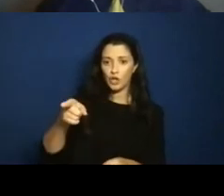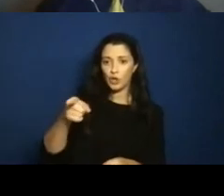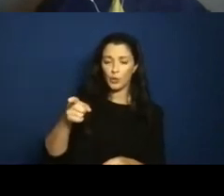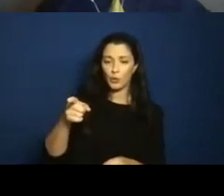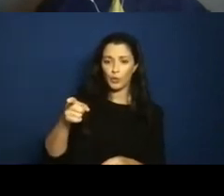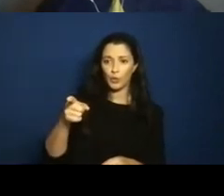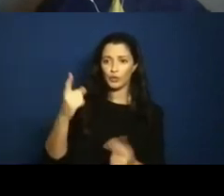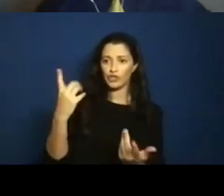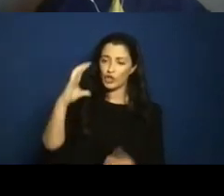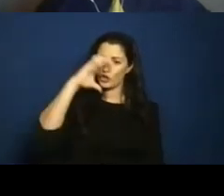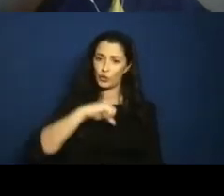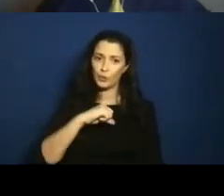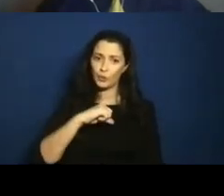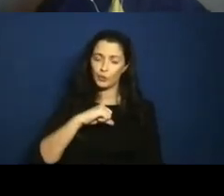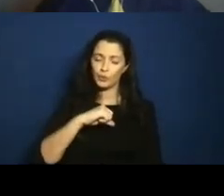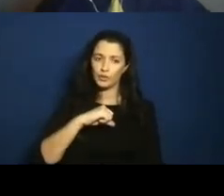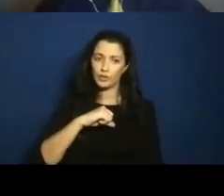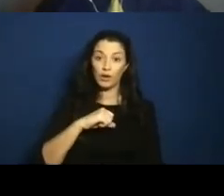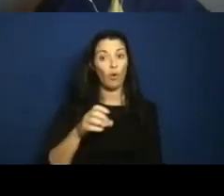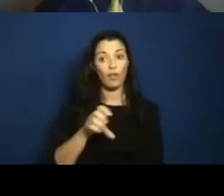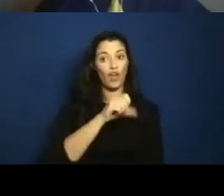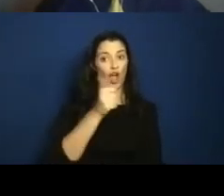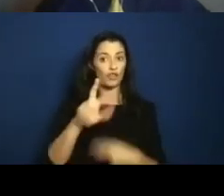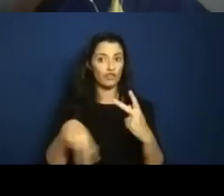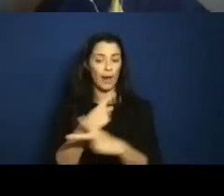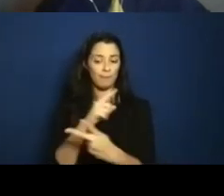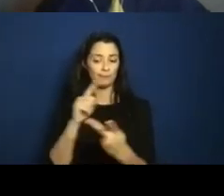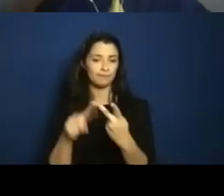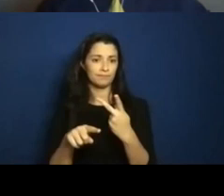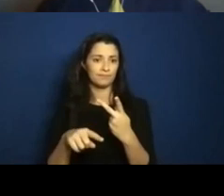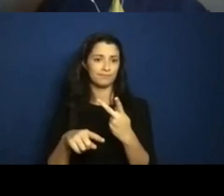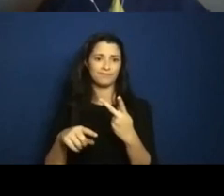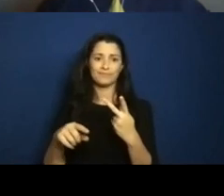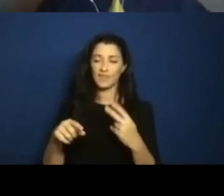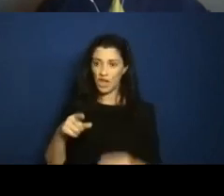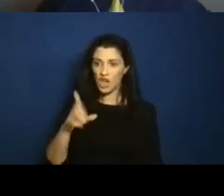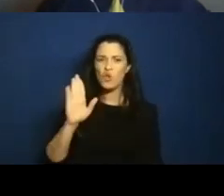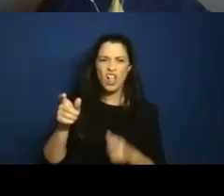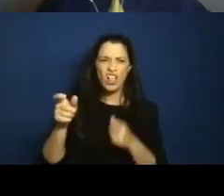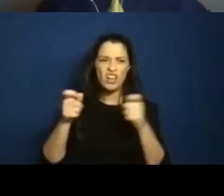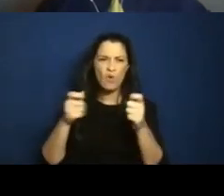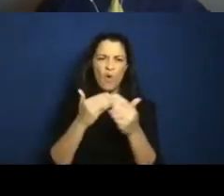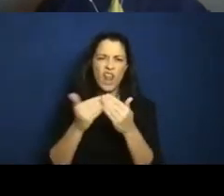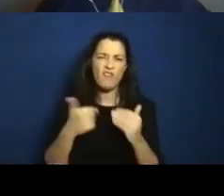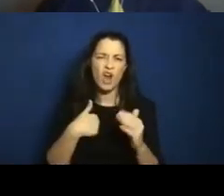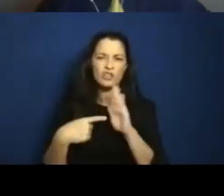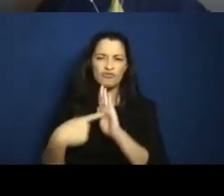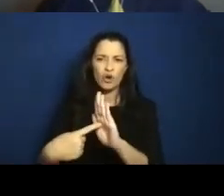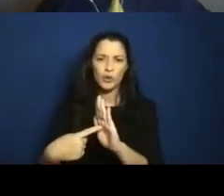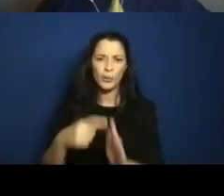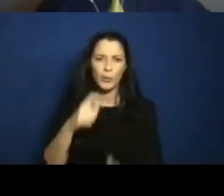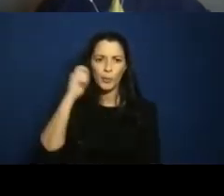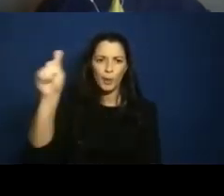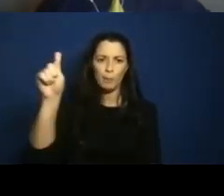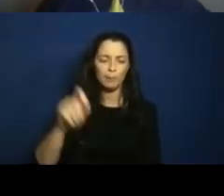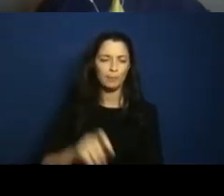to be. Or you had the other type that was, you're gonna deal with whatever it is that I show you. And that's